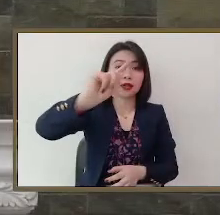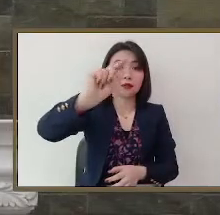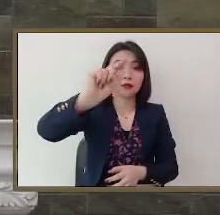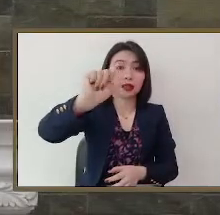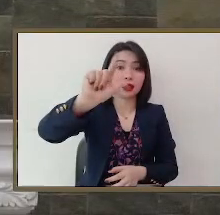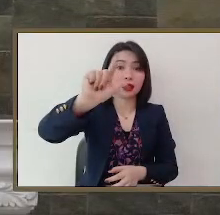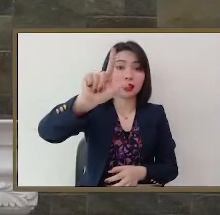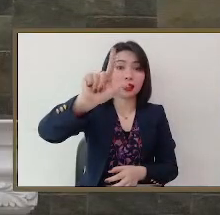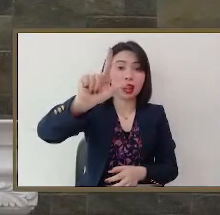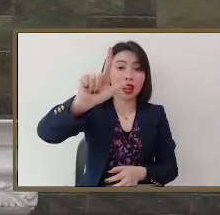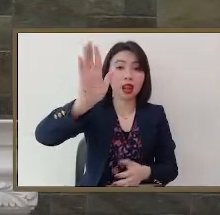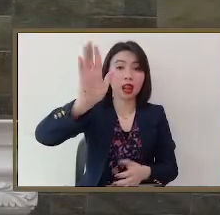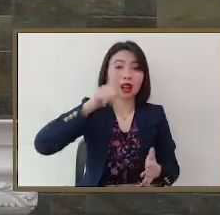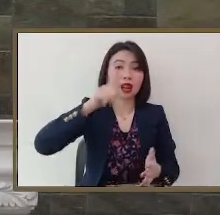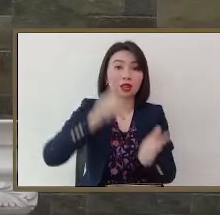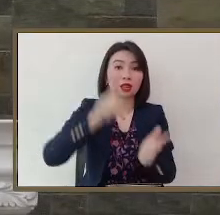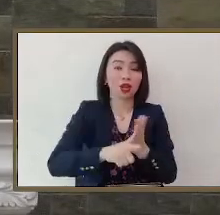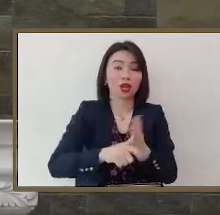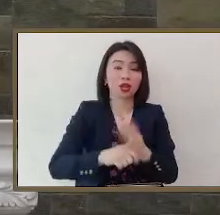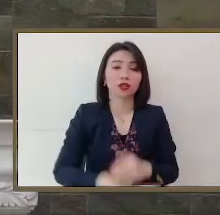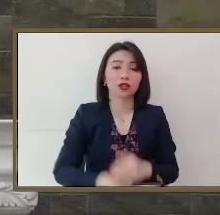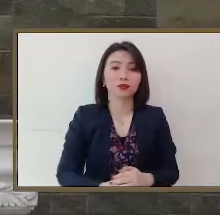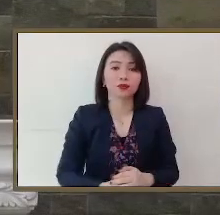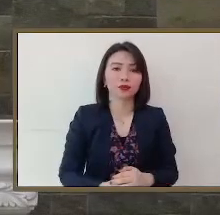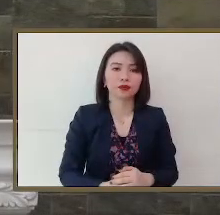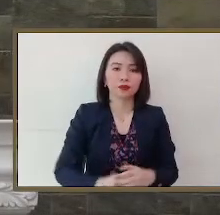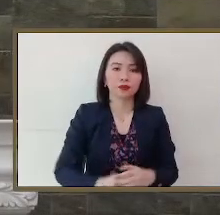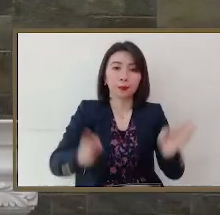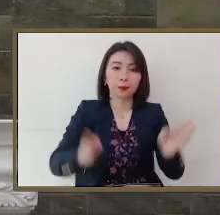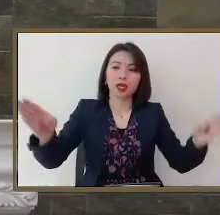message and the application. All right?